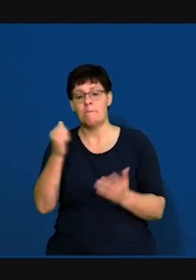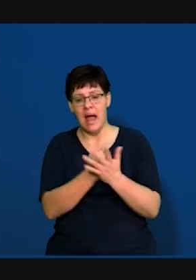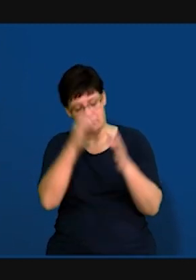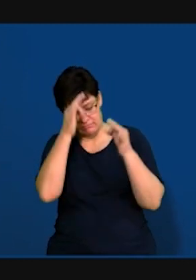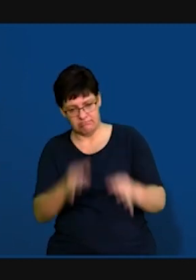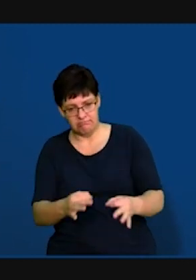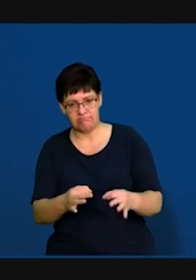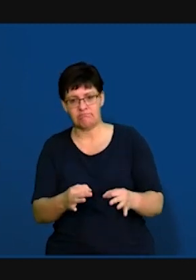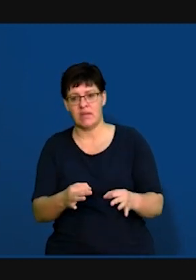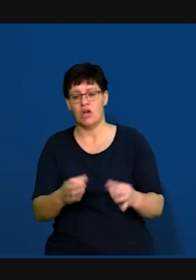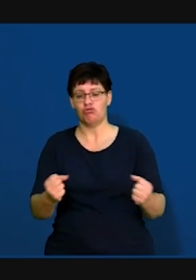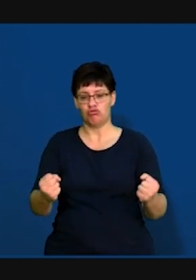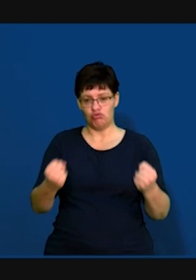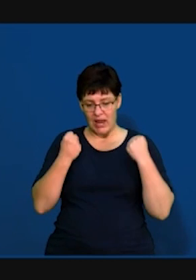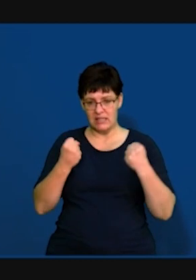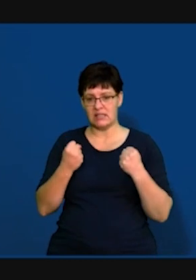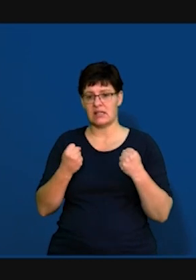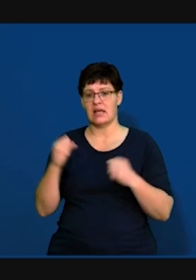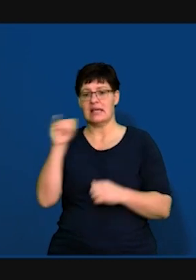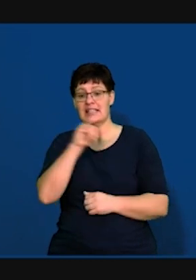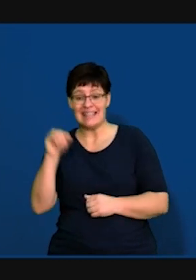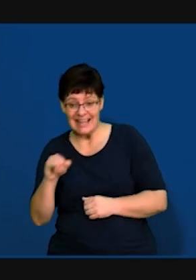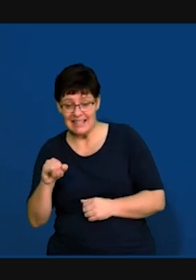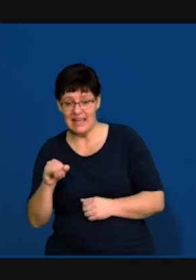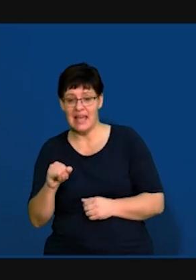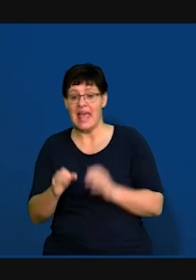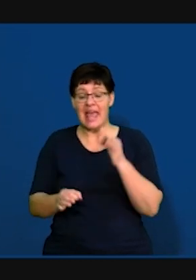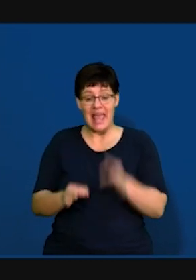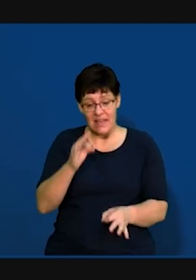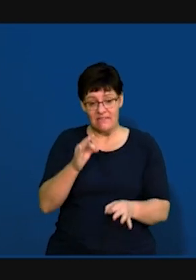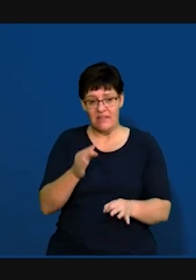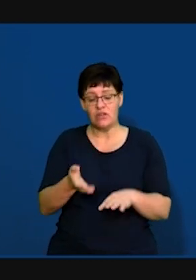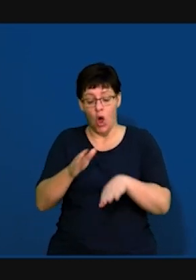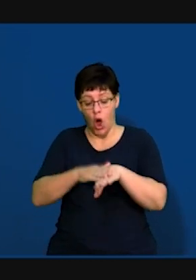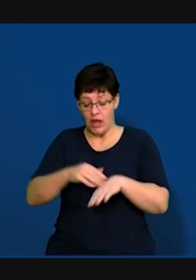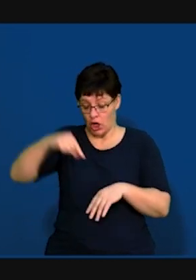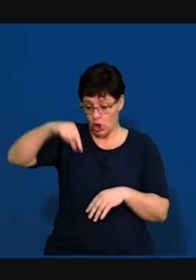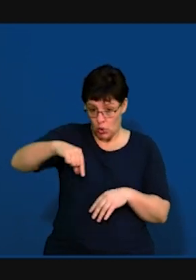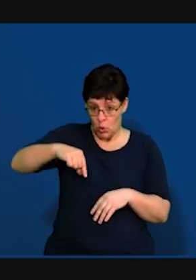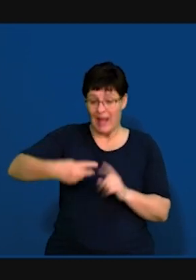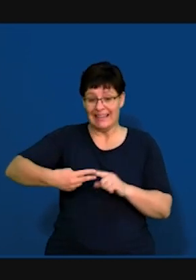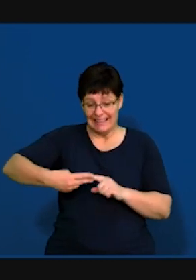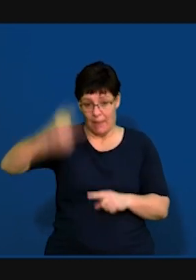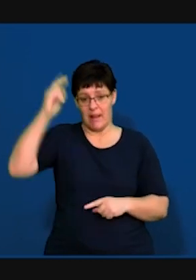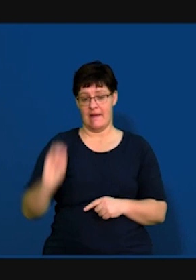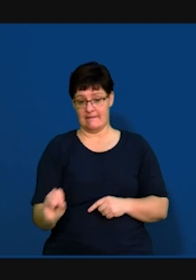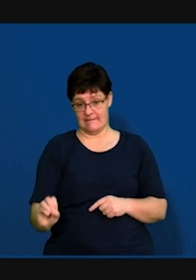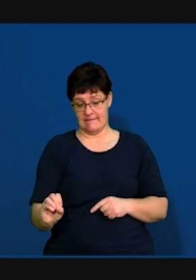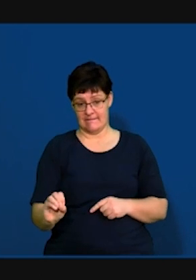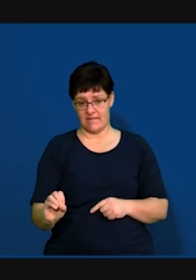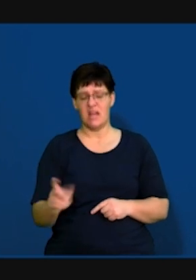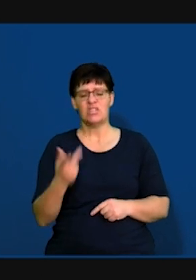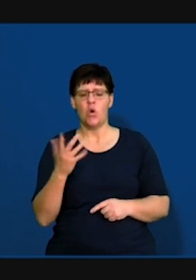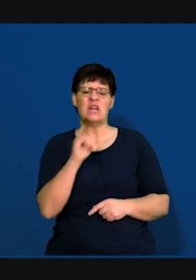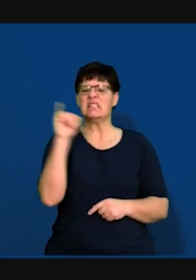the electric field strength at Z if the charge on Q is doubled. Okay, now, if Z